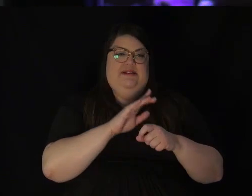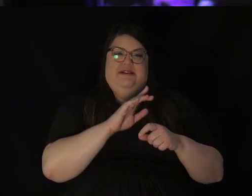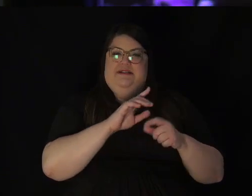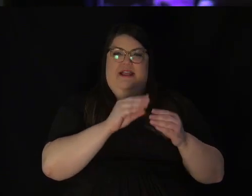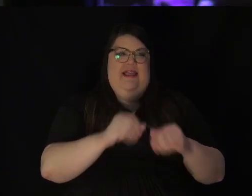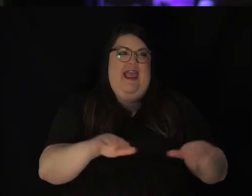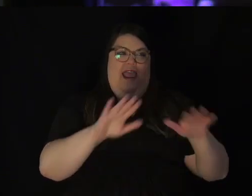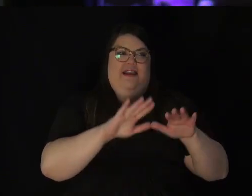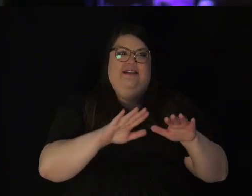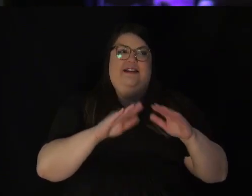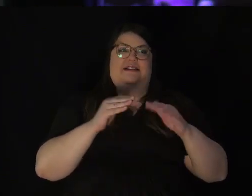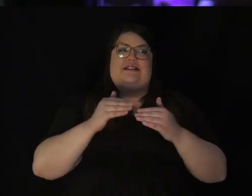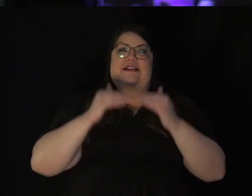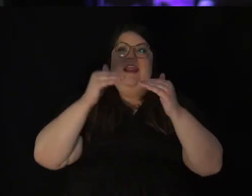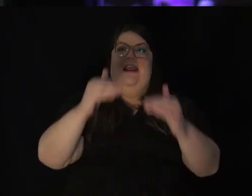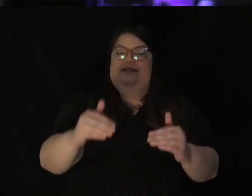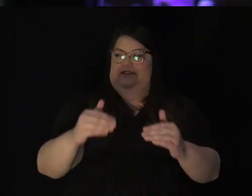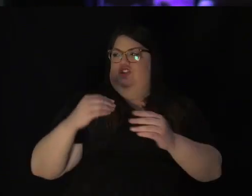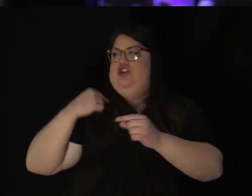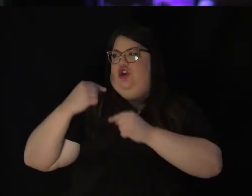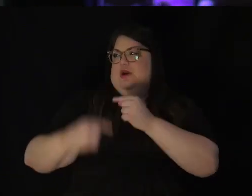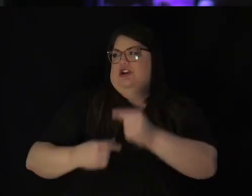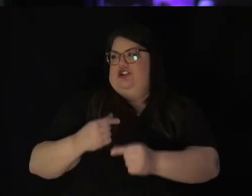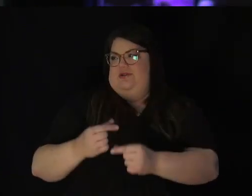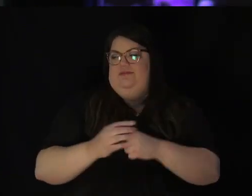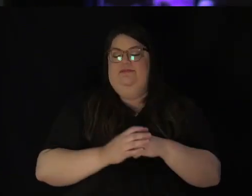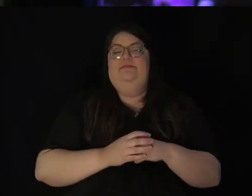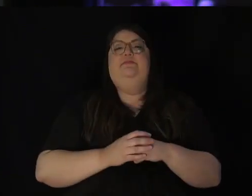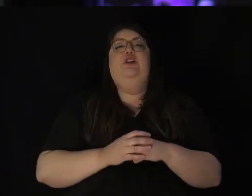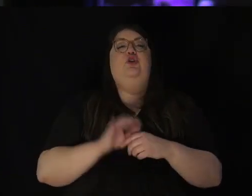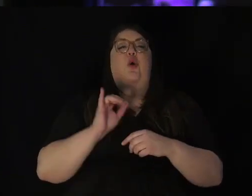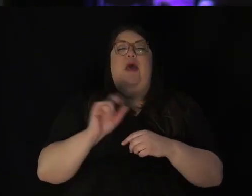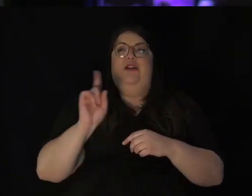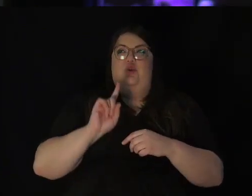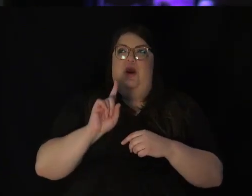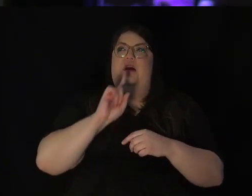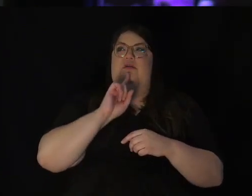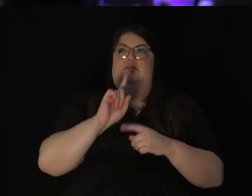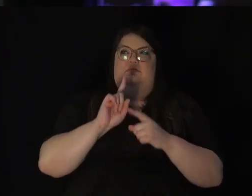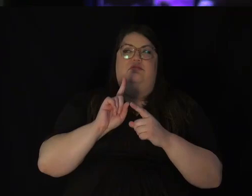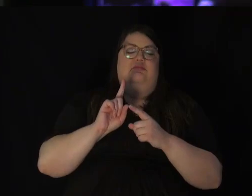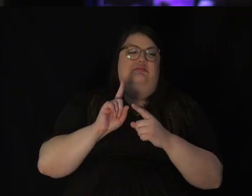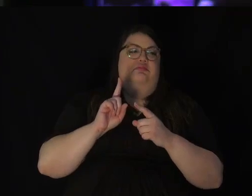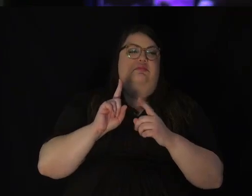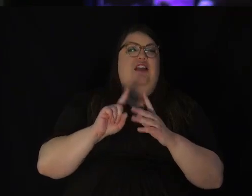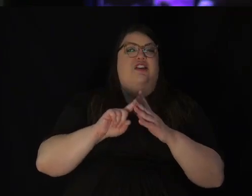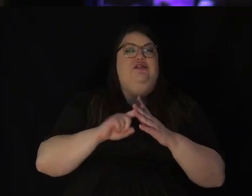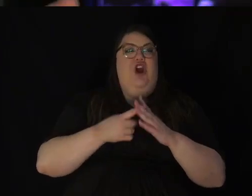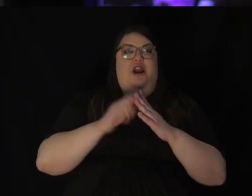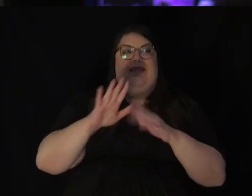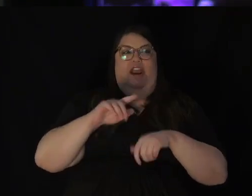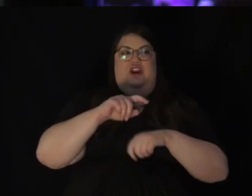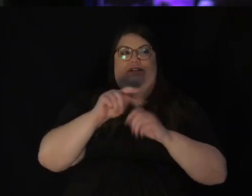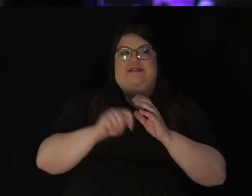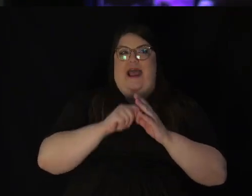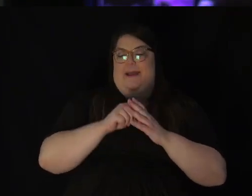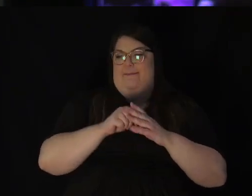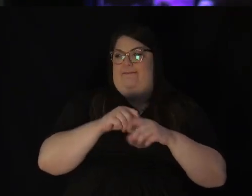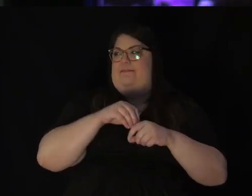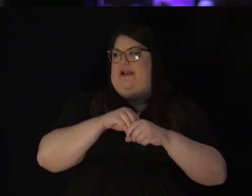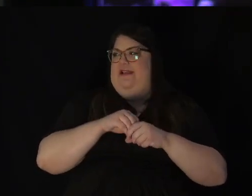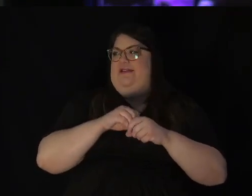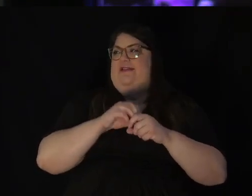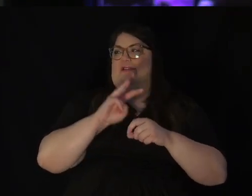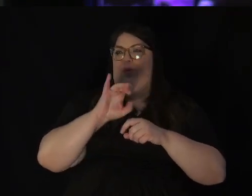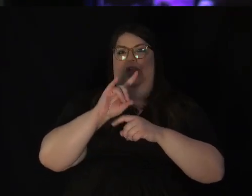set of people moved in. So this is where we are in the book of Numbers. They're beginning their time in the wilderness. The camps have been set